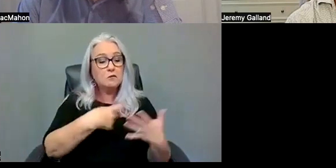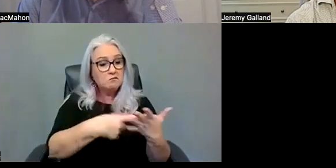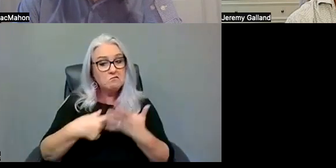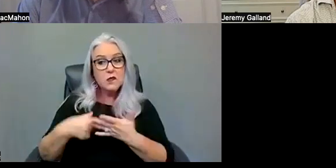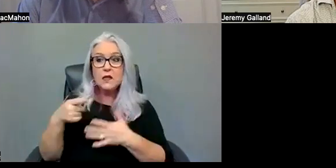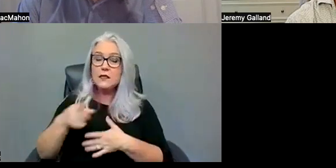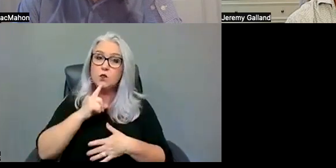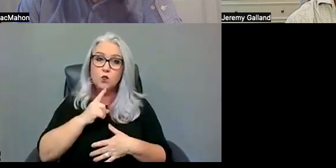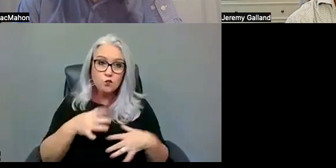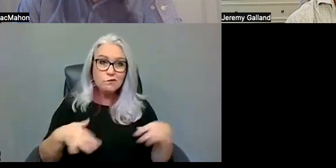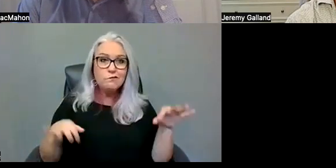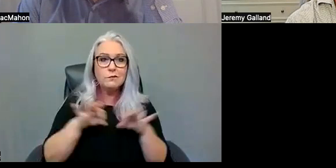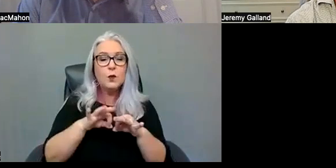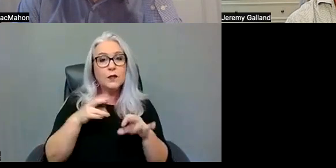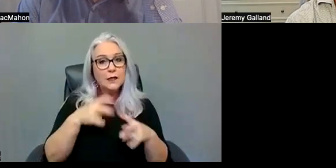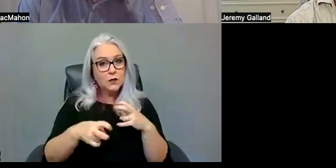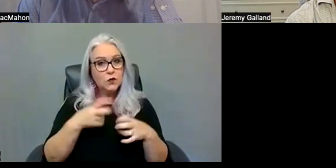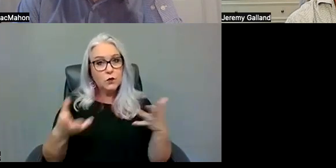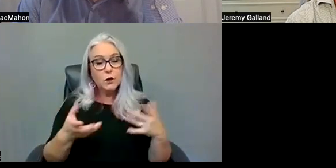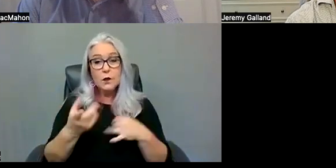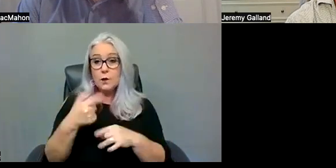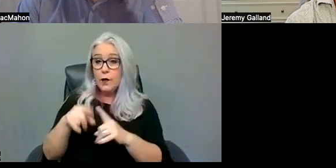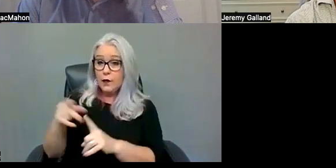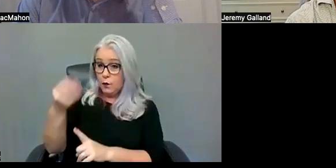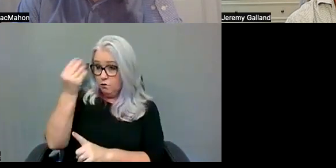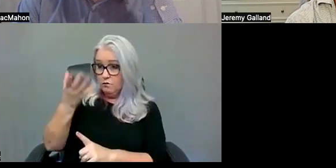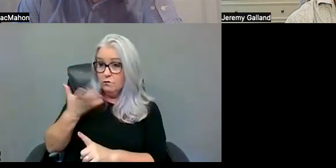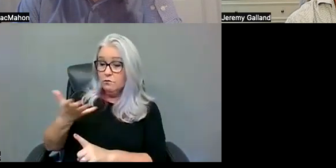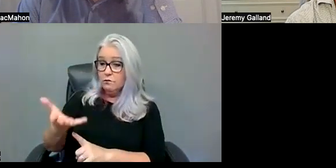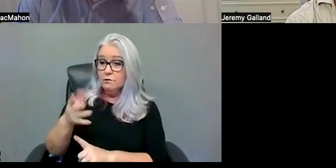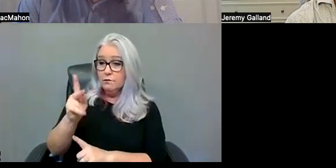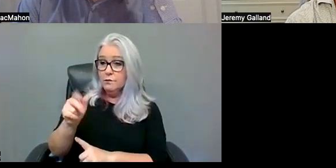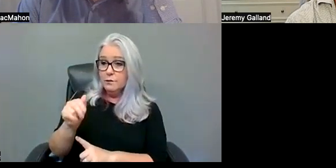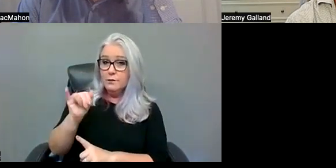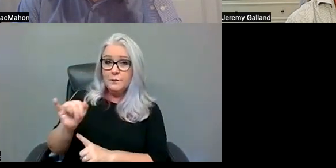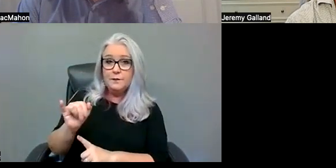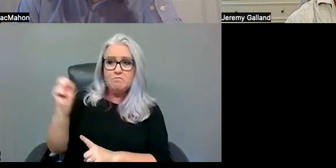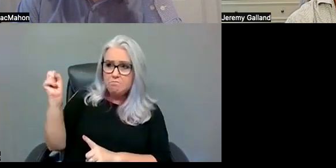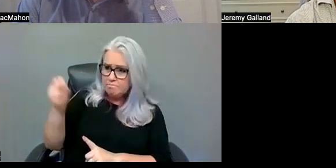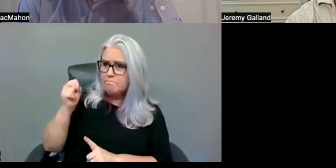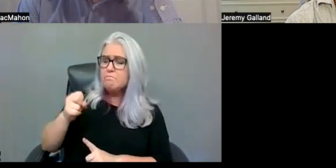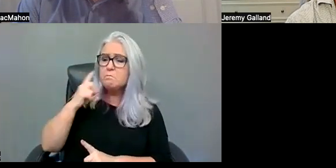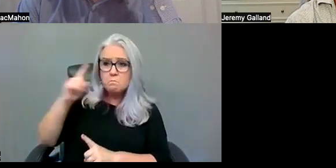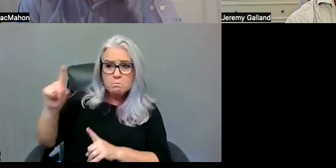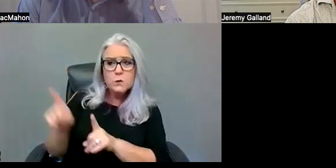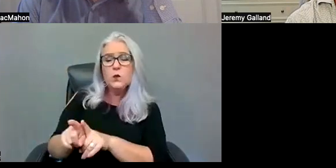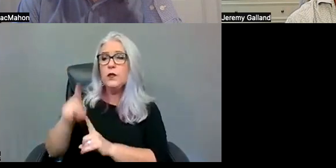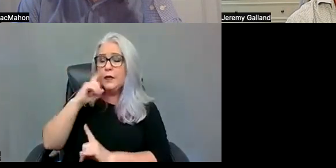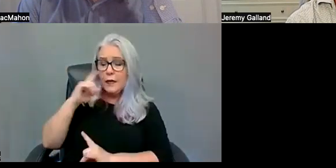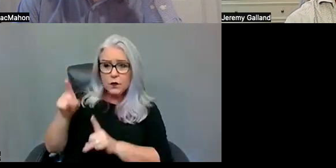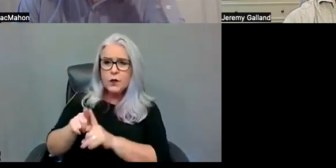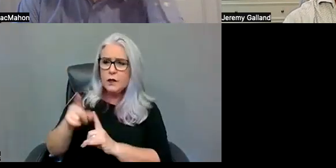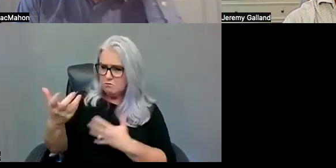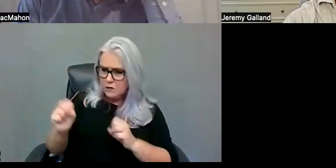Because I certainly, when you spoke, Kai, I was completely shaking my head in agreement with you, and I am in agreement with